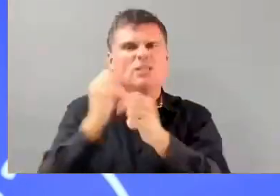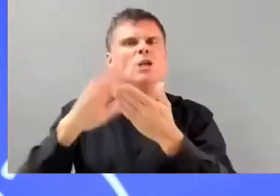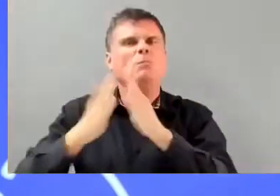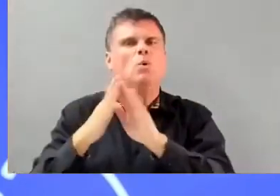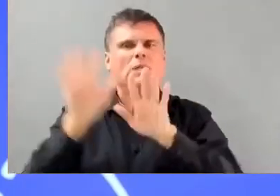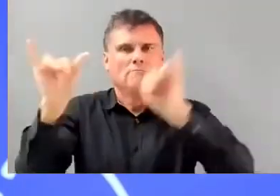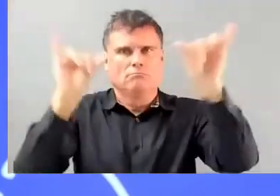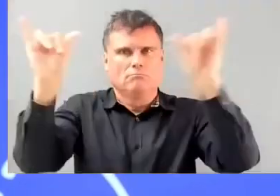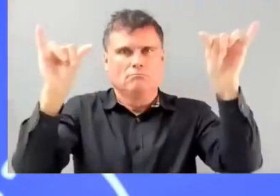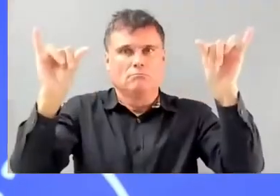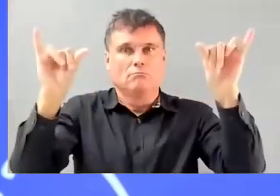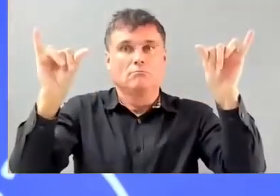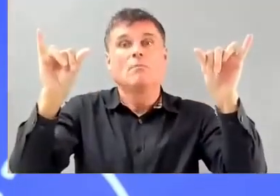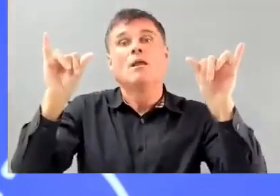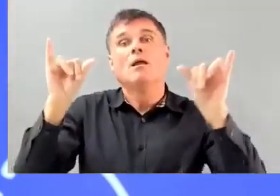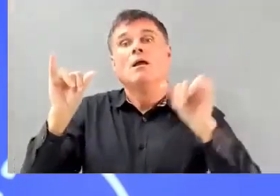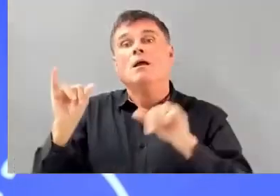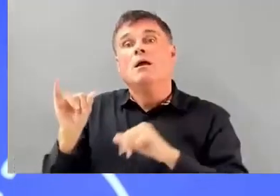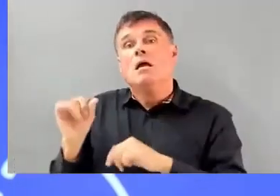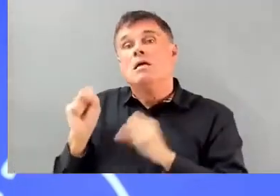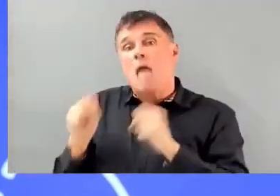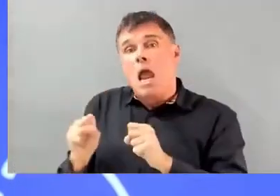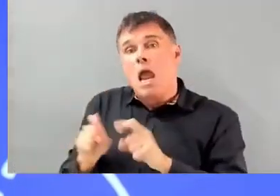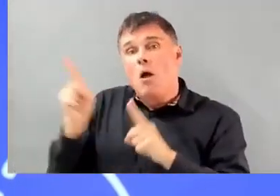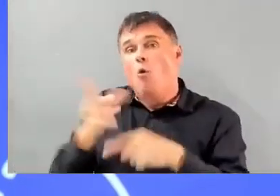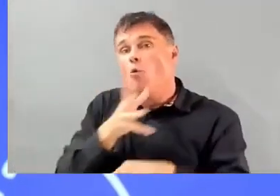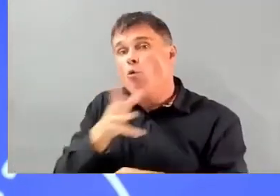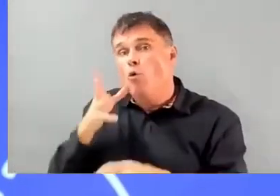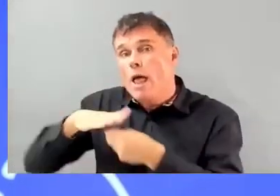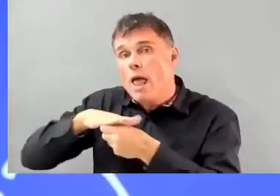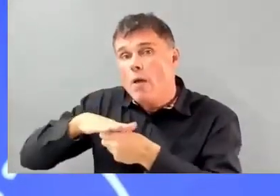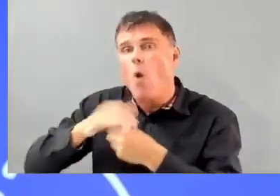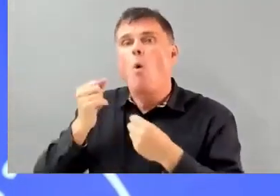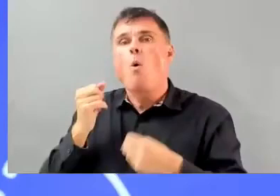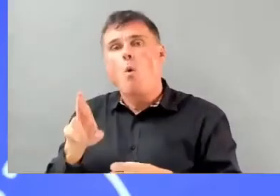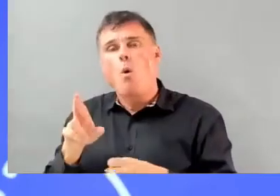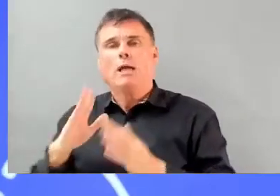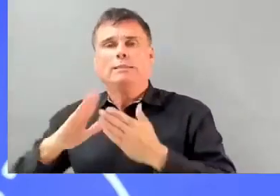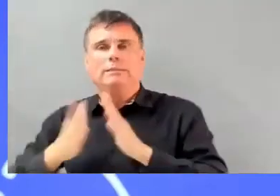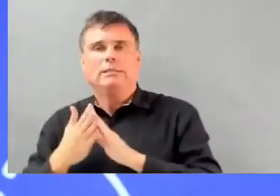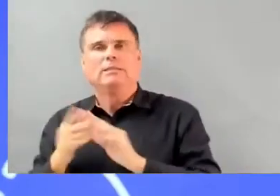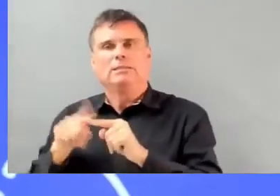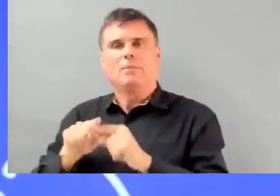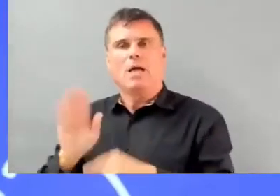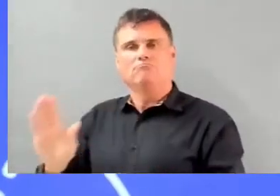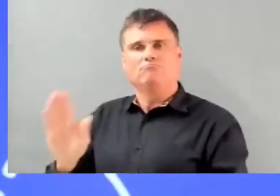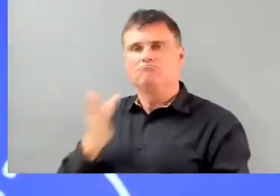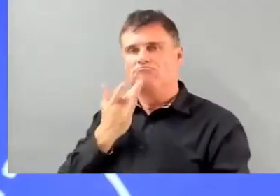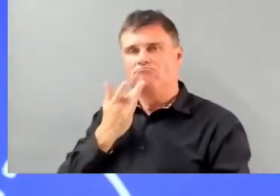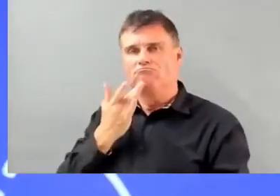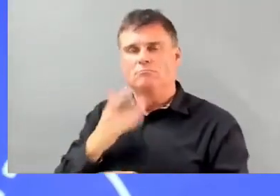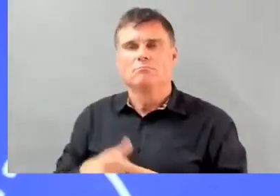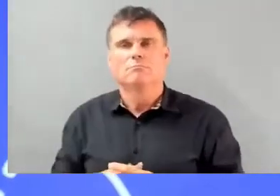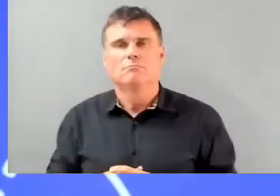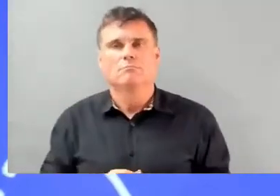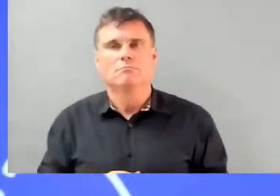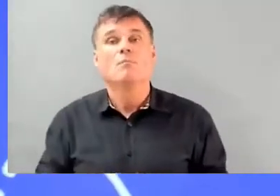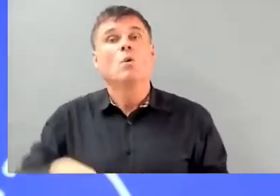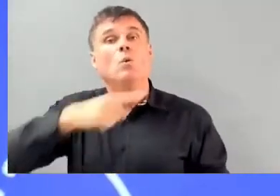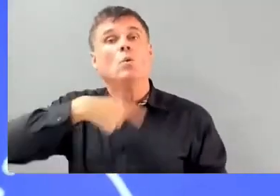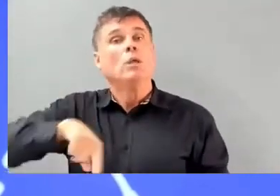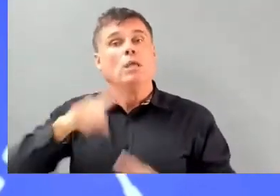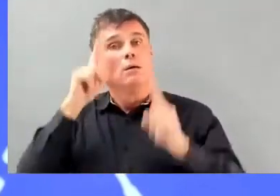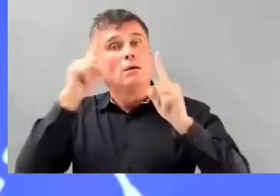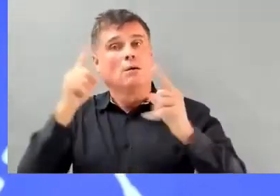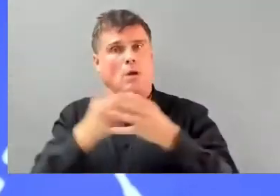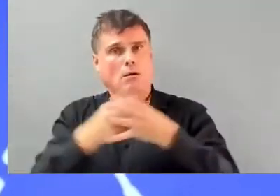also for urban and suburban communities of need. As we expand out the program, obviously we'll be able to continue to fill